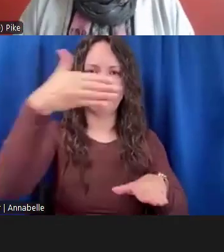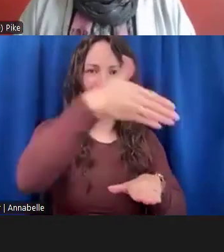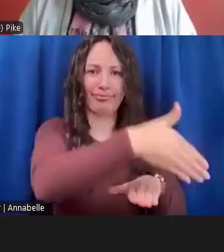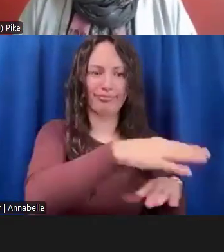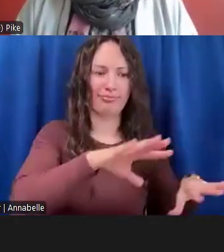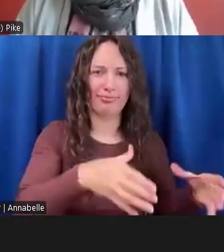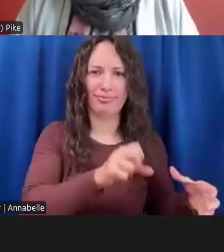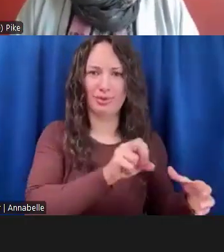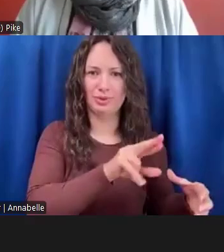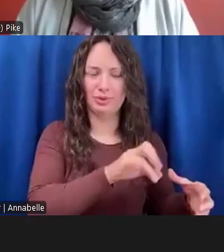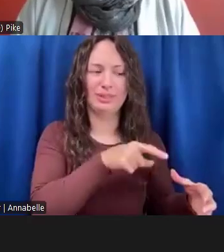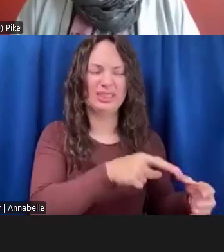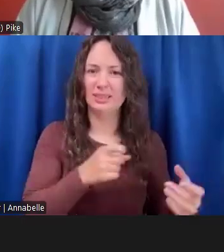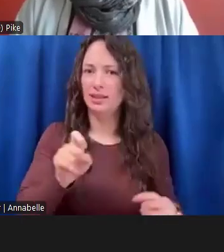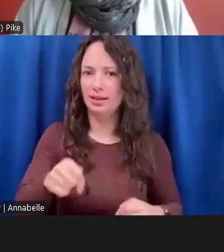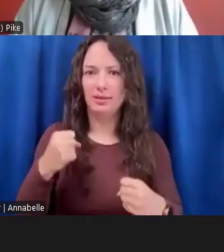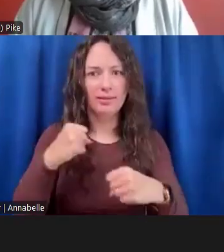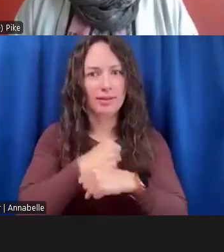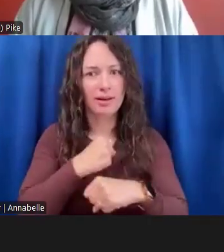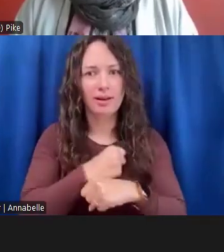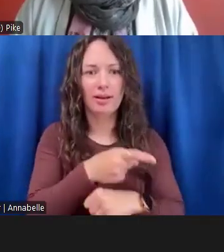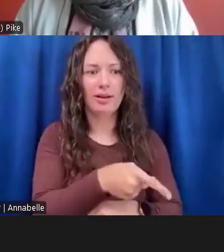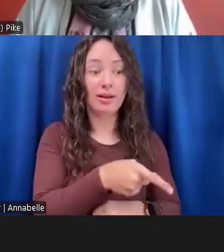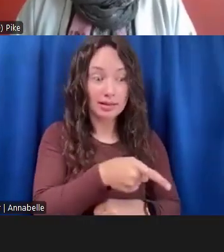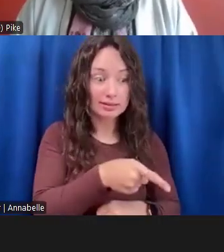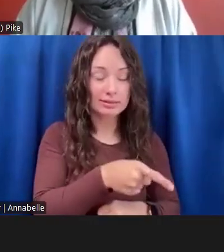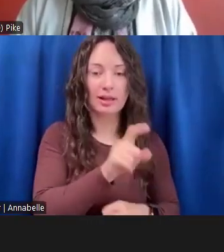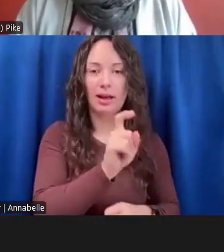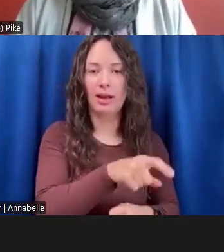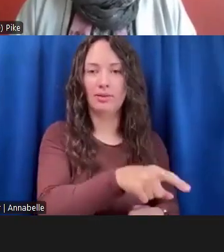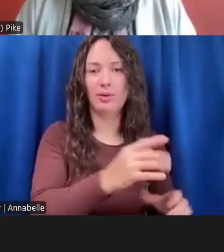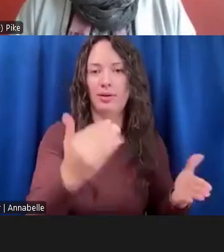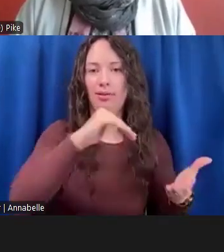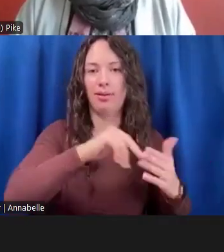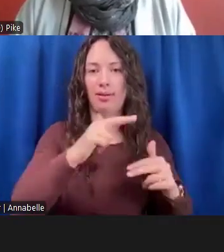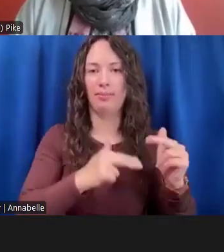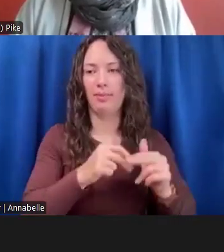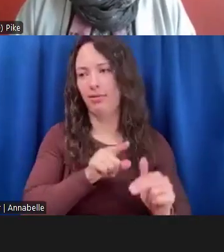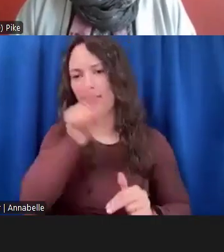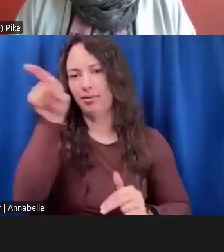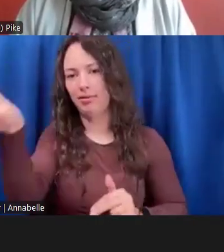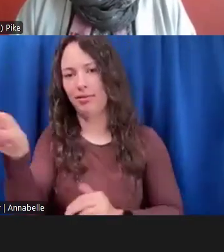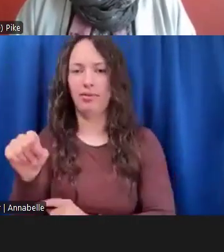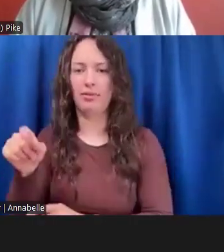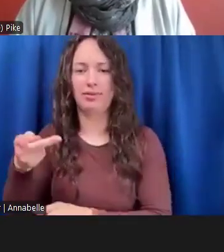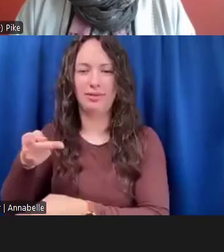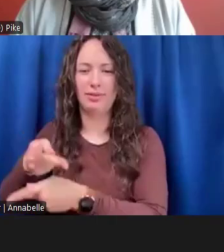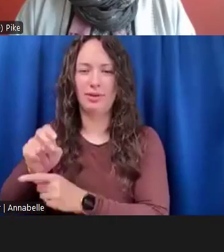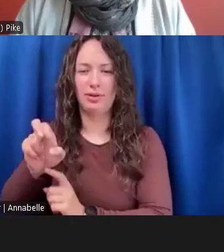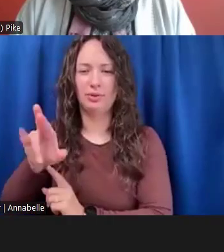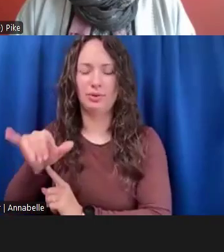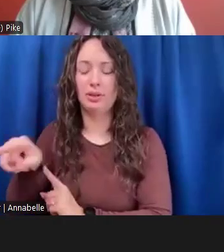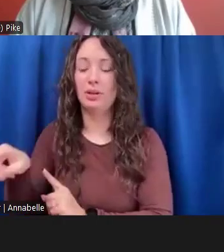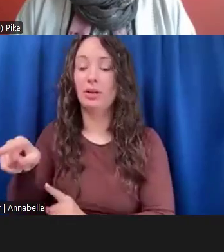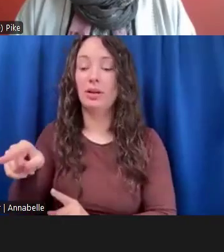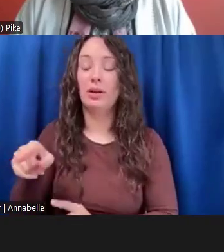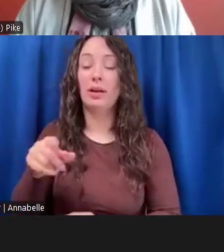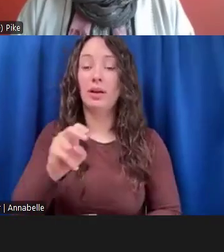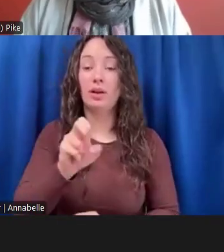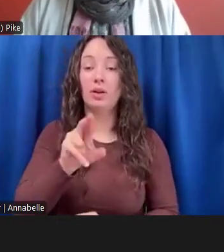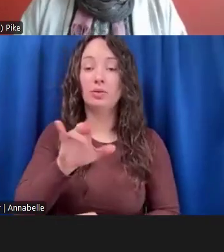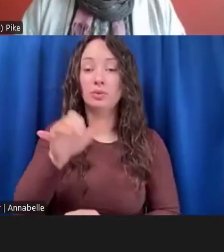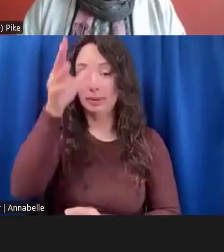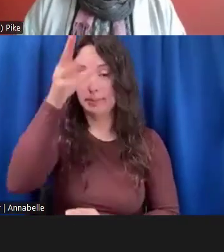new nursery, and it was interesting. A lot of the nurserymen that had come in and we're